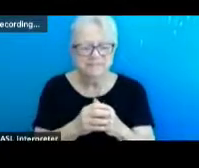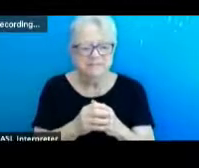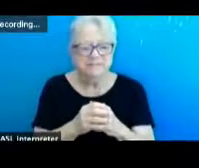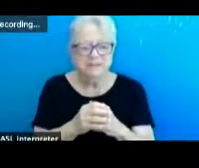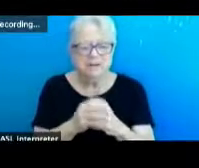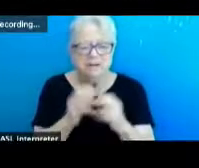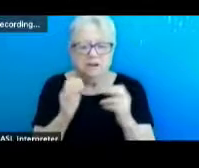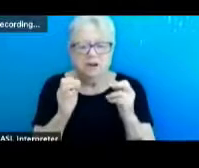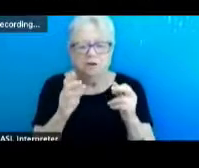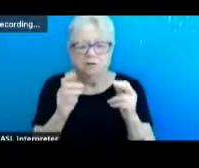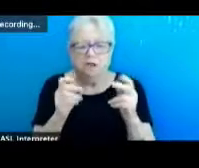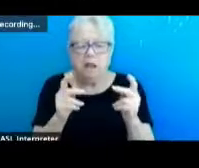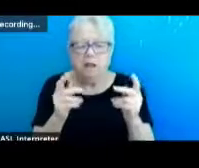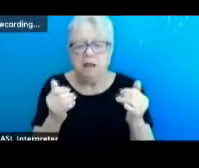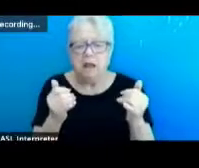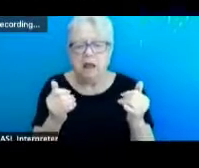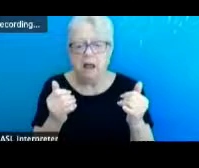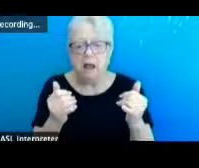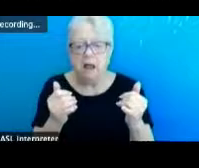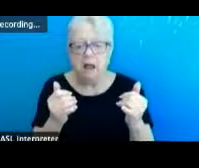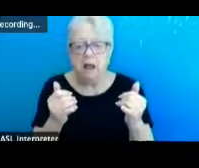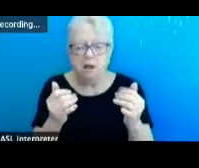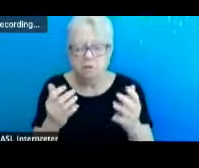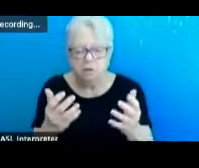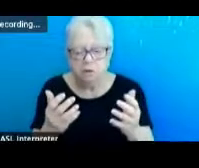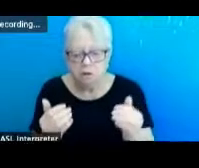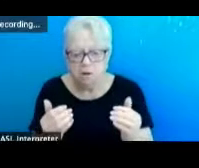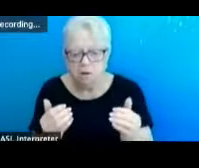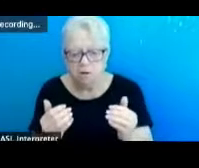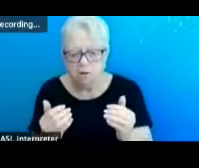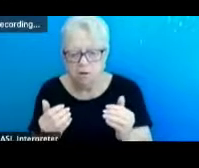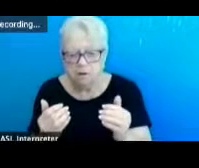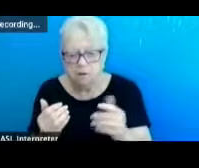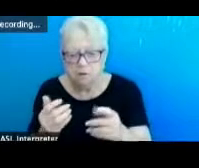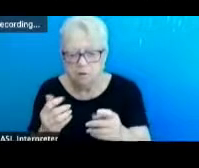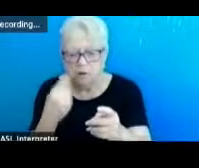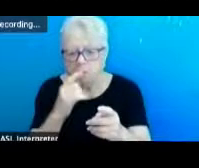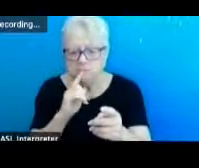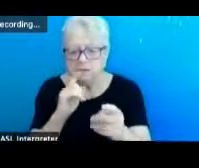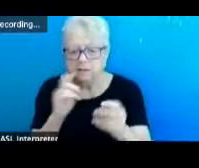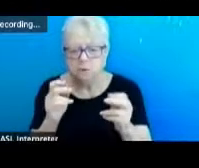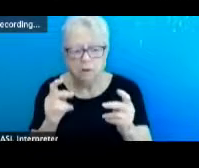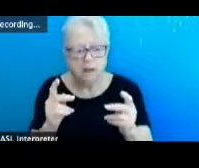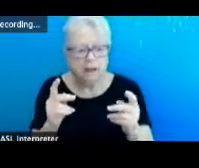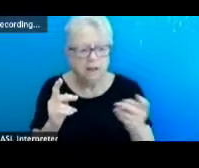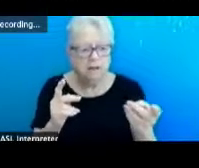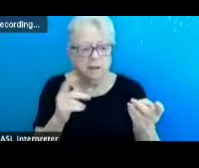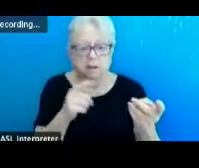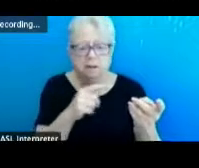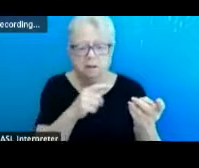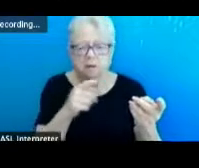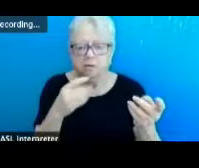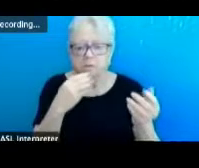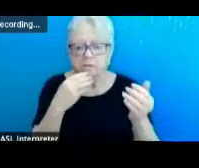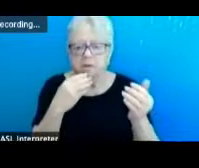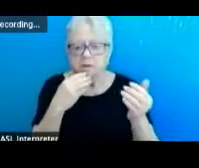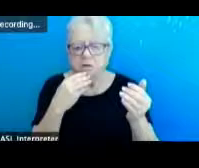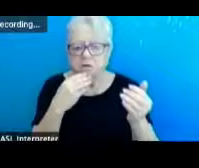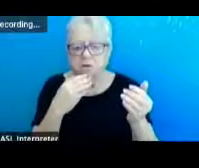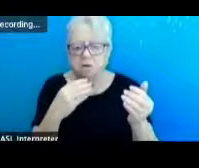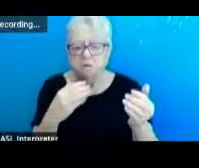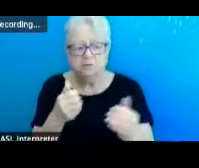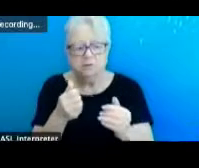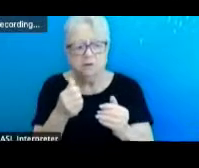Okay, if not, then we can it looks like Commissioner Toledo has a question. Oh, I'm sorry, Commissioner Toledo. Yeah, thank you. Just a quick